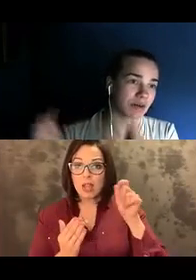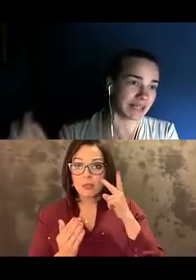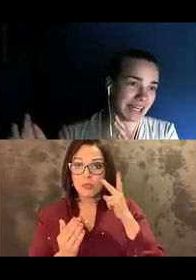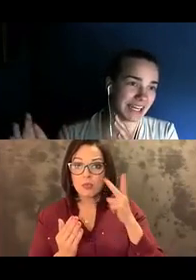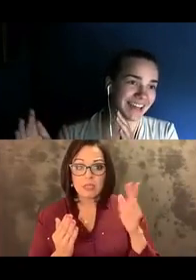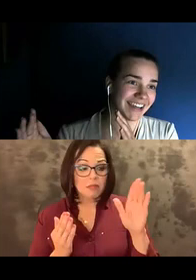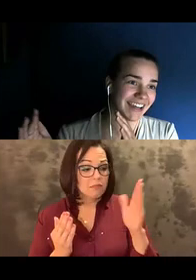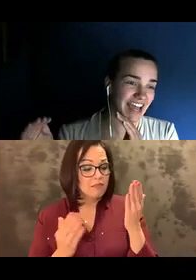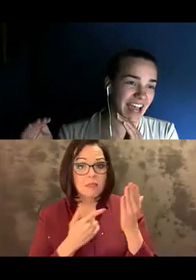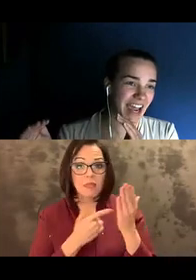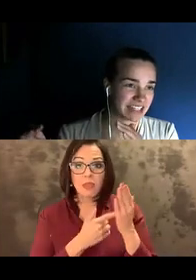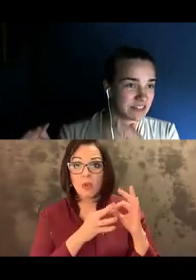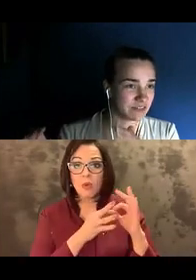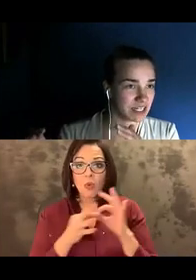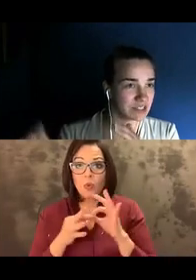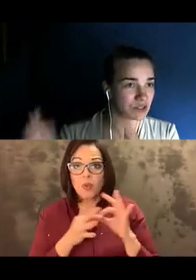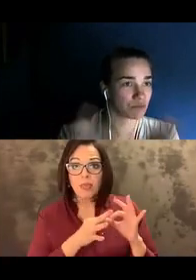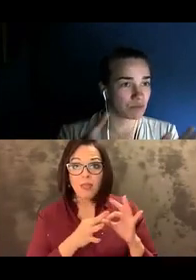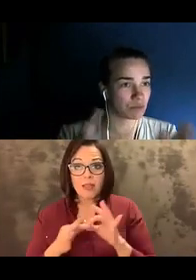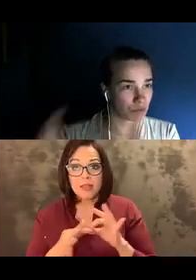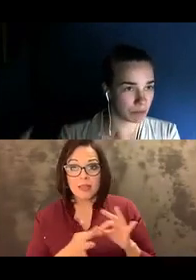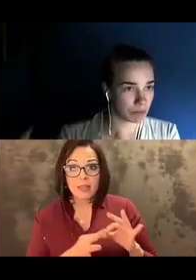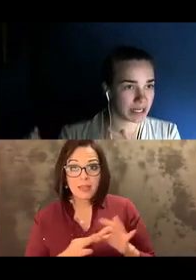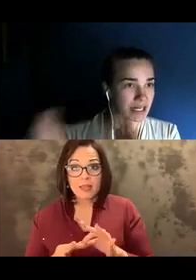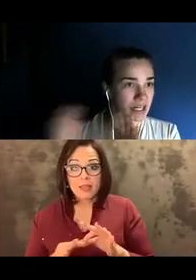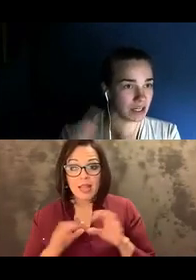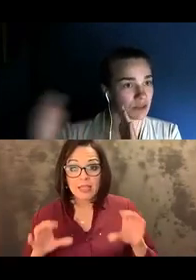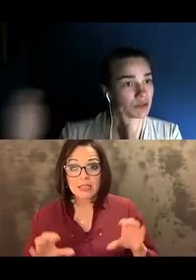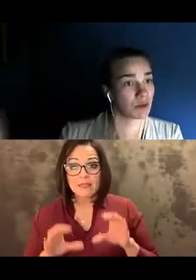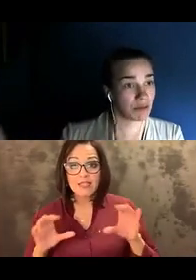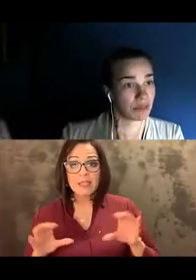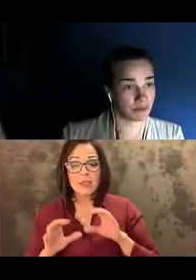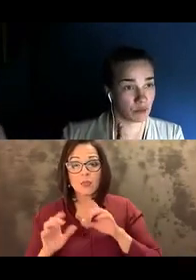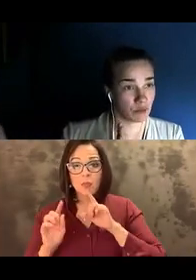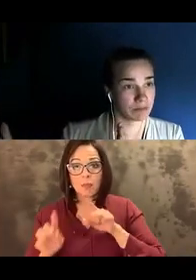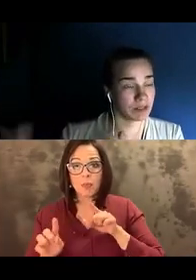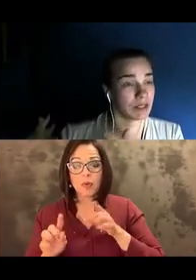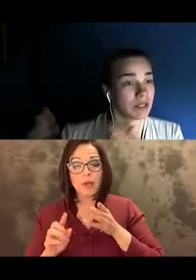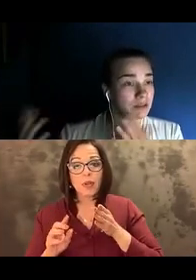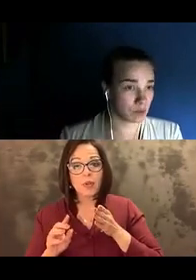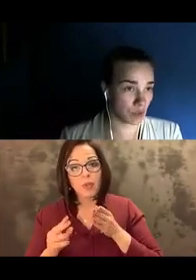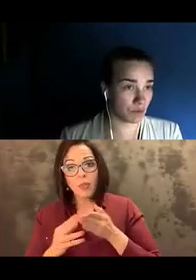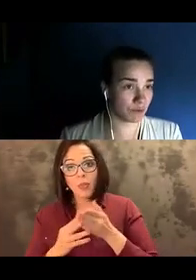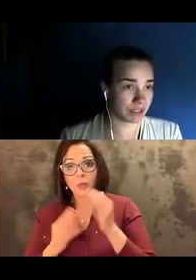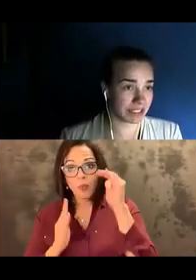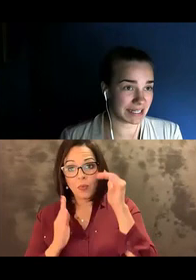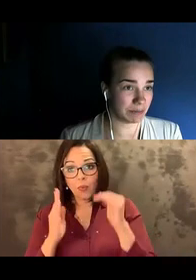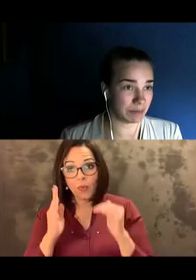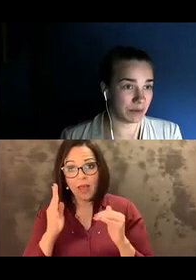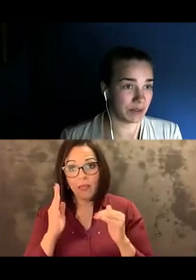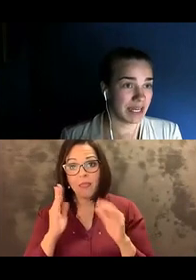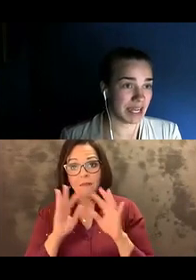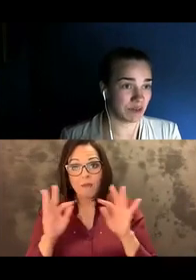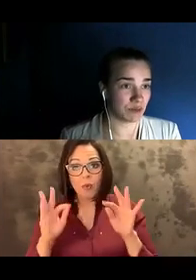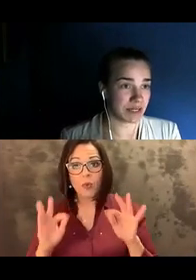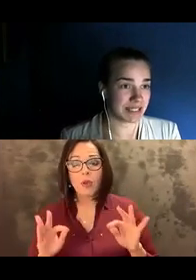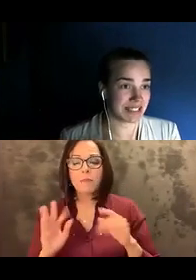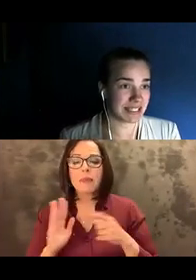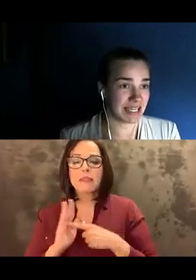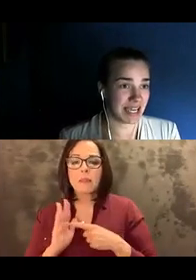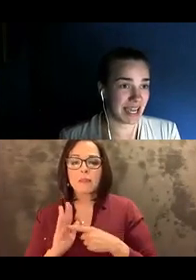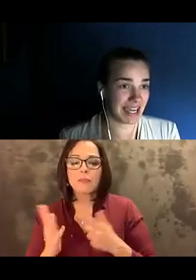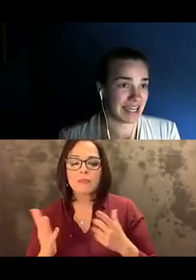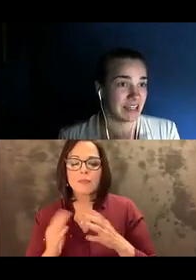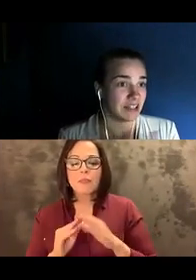are correlating activities reported throughout the form. So for example, if